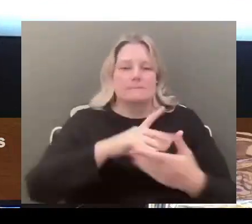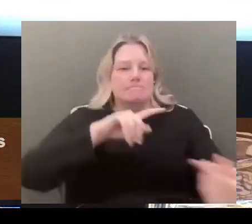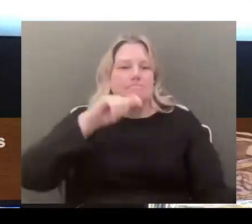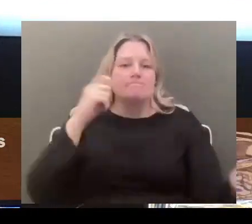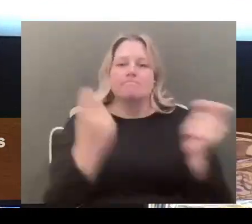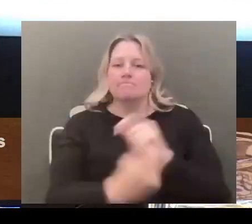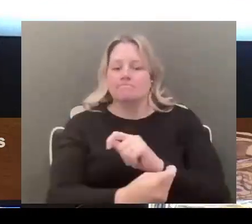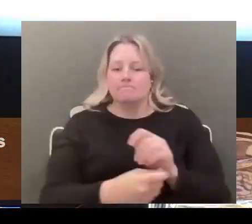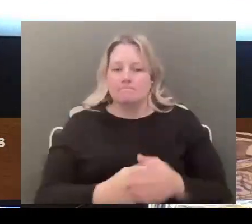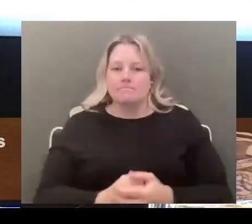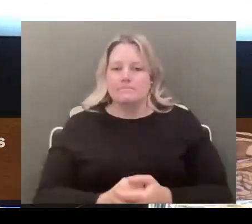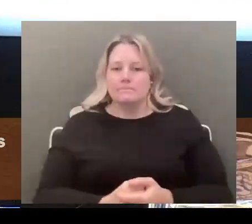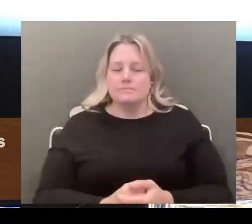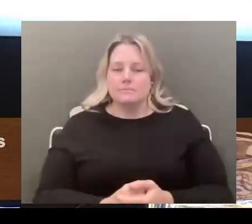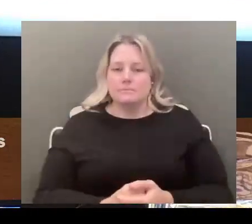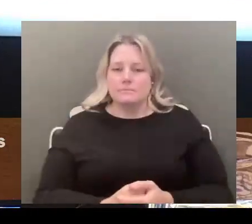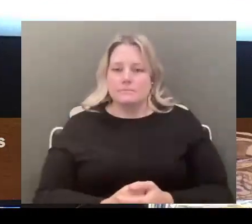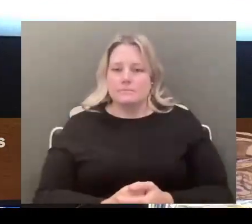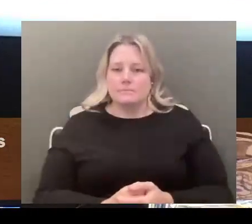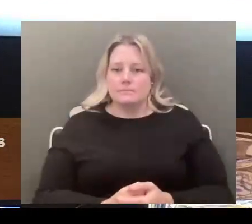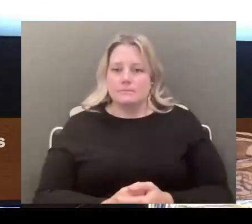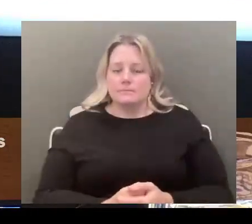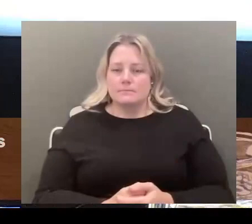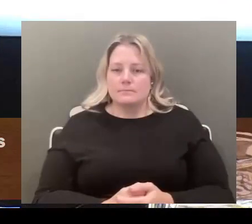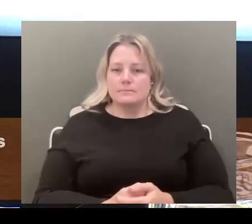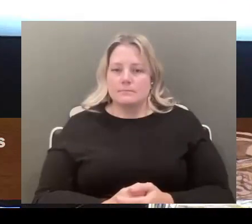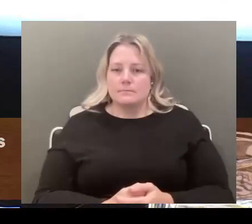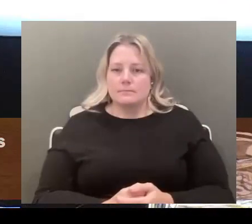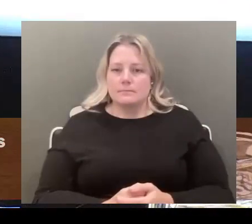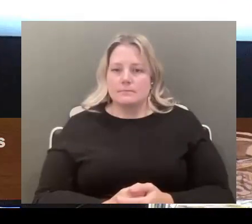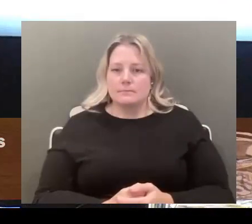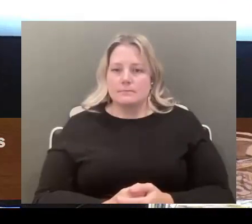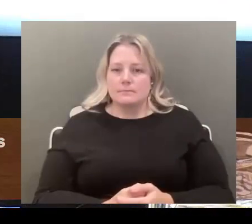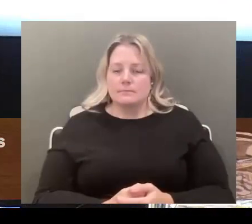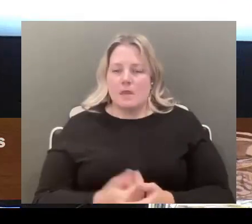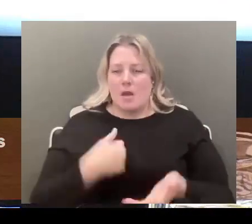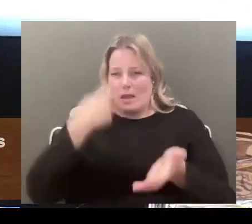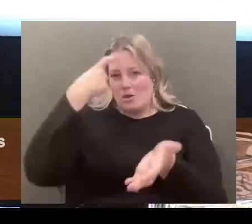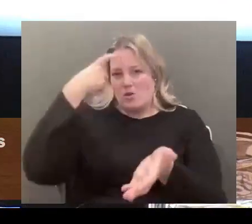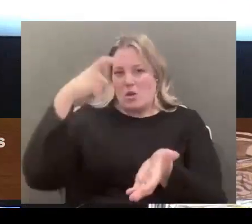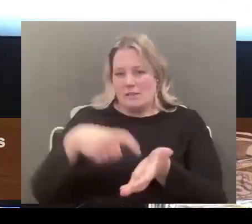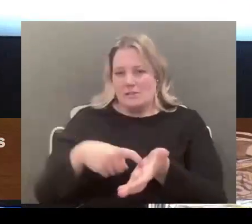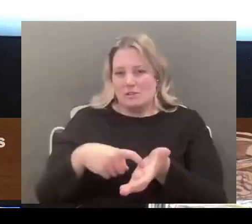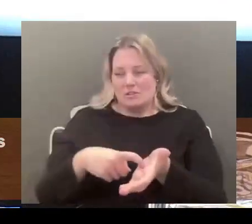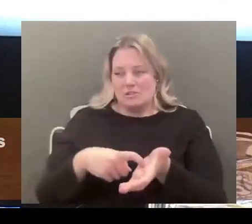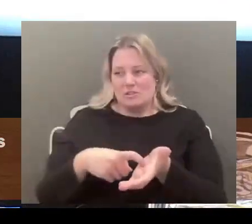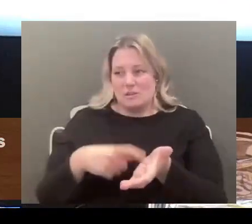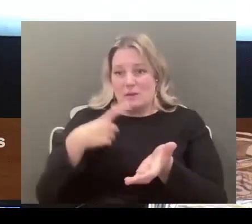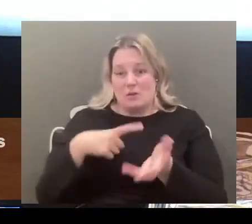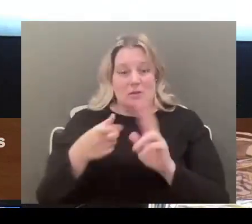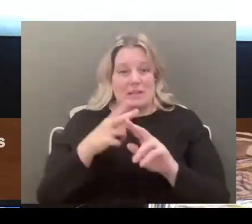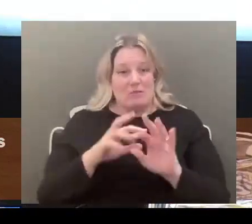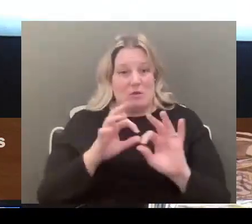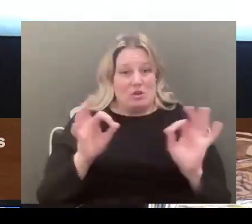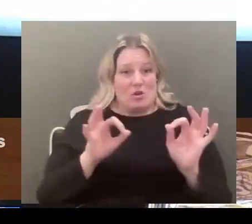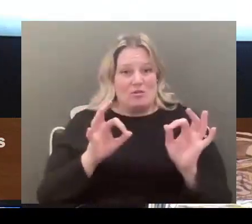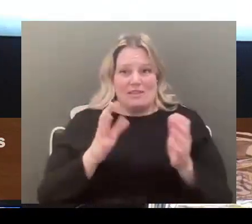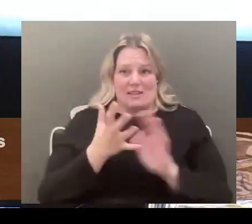So I acknowledge that, because otherwise we remain in a relationship where it's a controlling